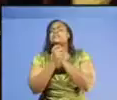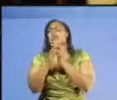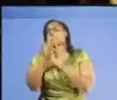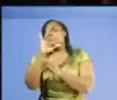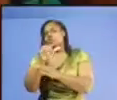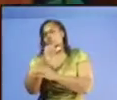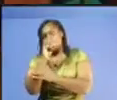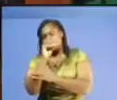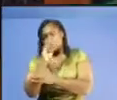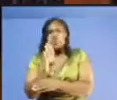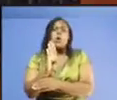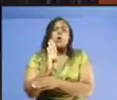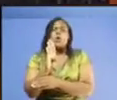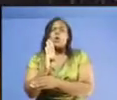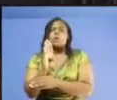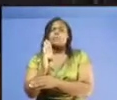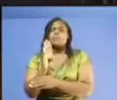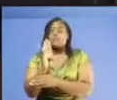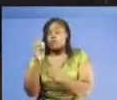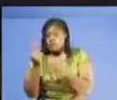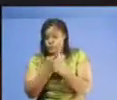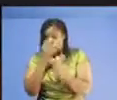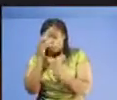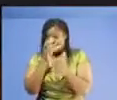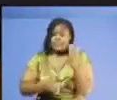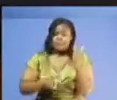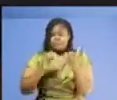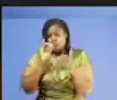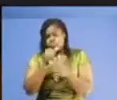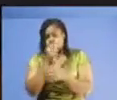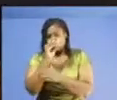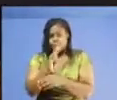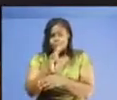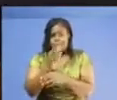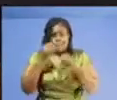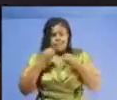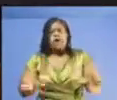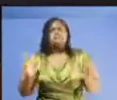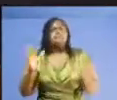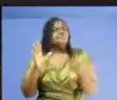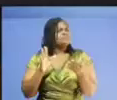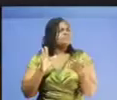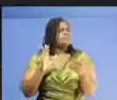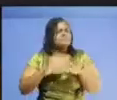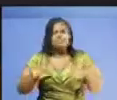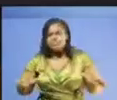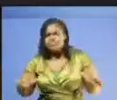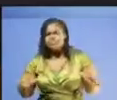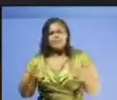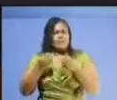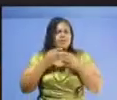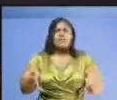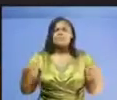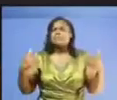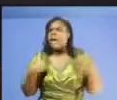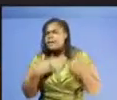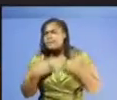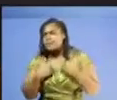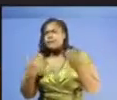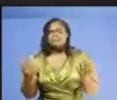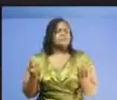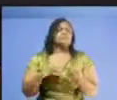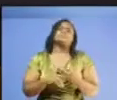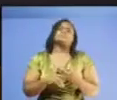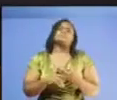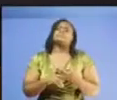Job, look at the first chapter. He lost the children. He lost the animals. And the